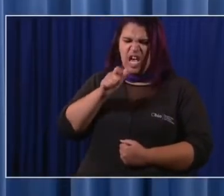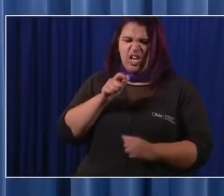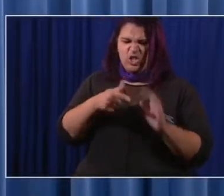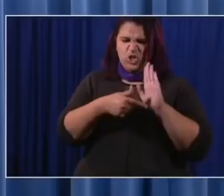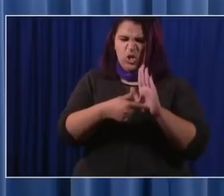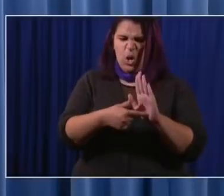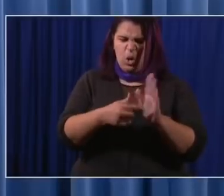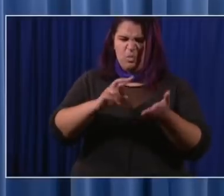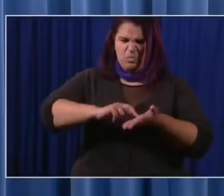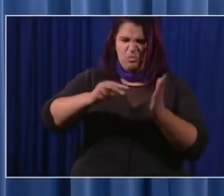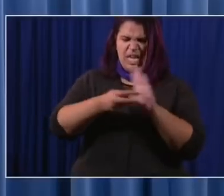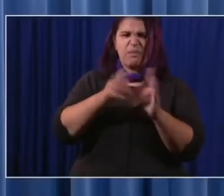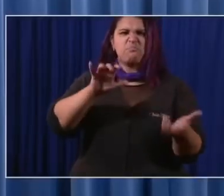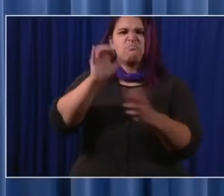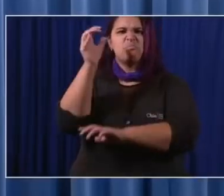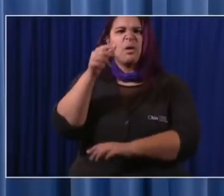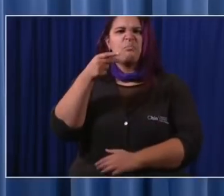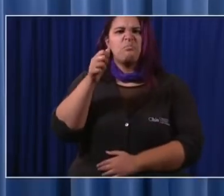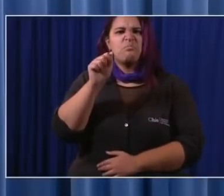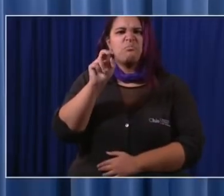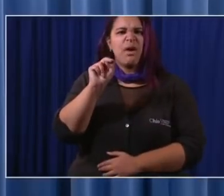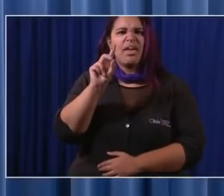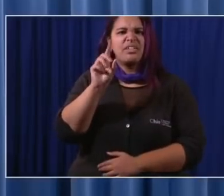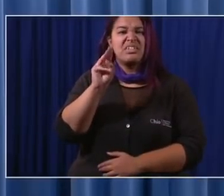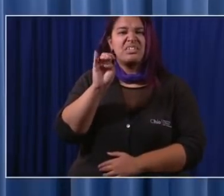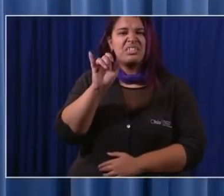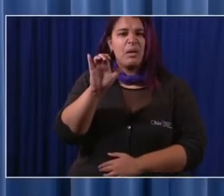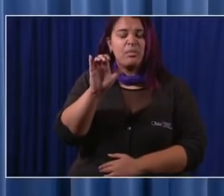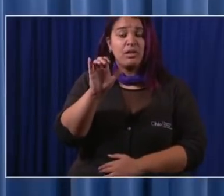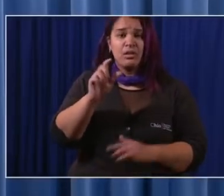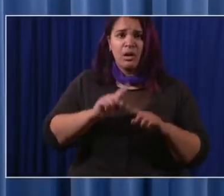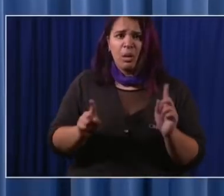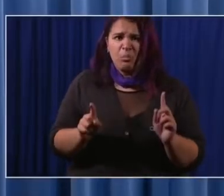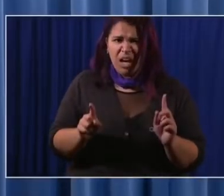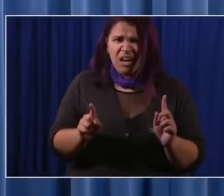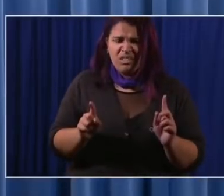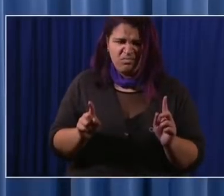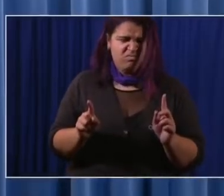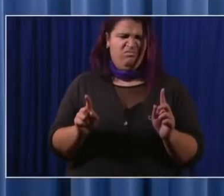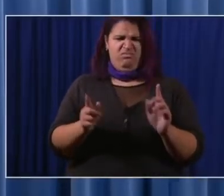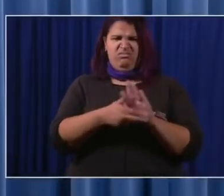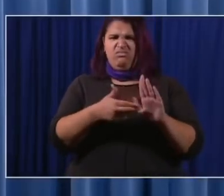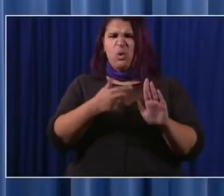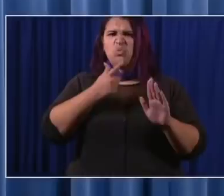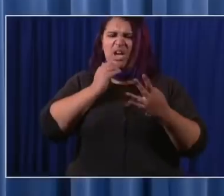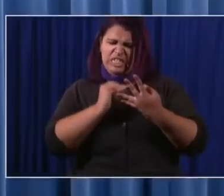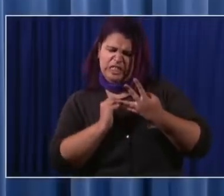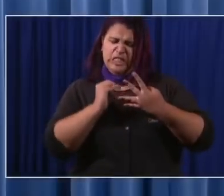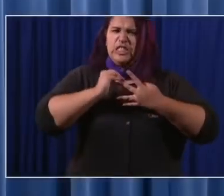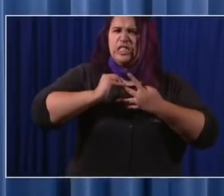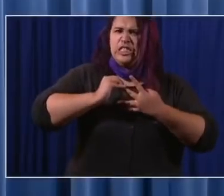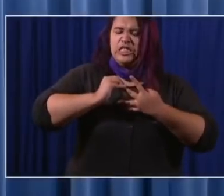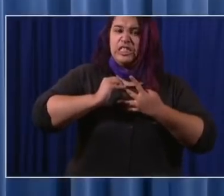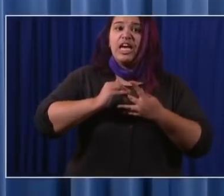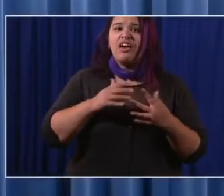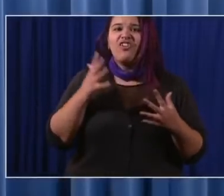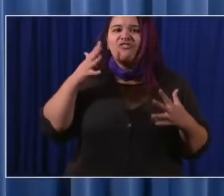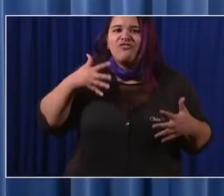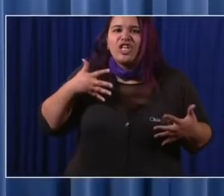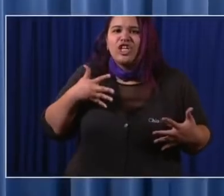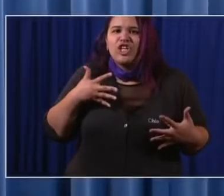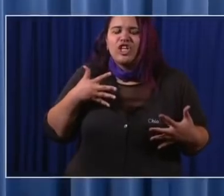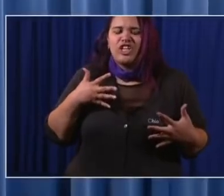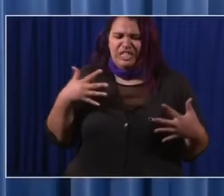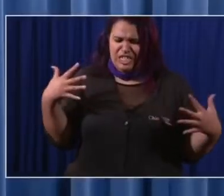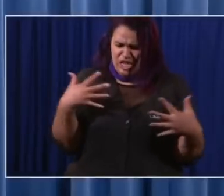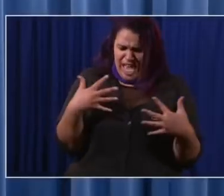these counties are in code red. We're in a heightened state of fear that has had an adverse effect on people, schools, and businesses. Governor, can you